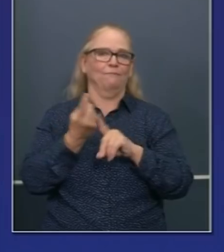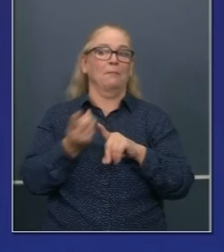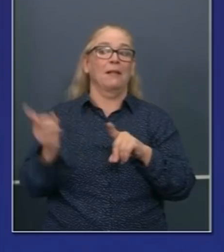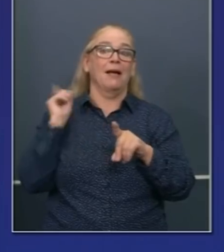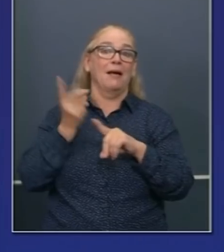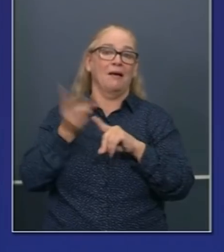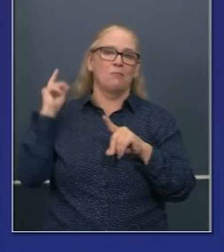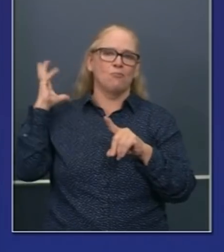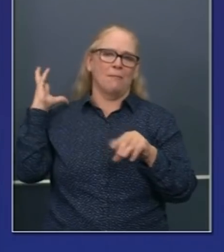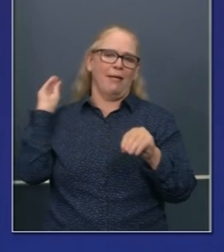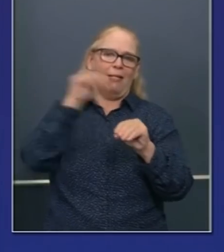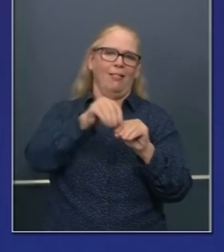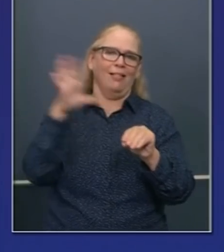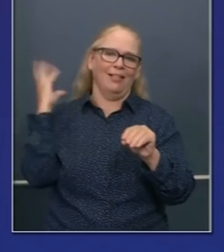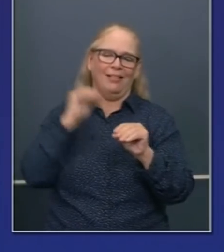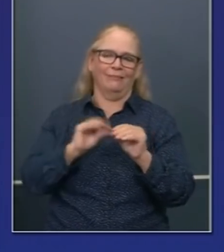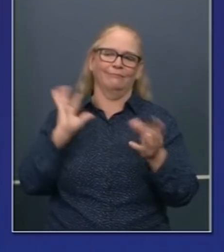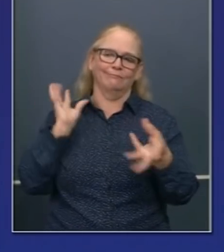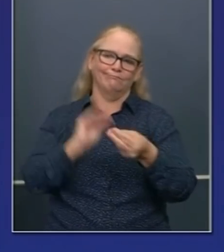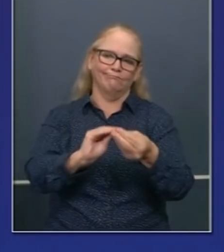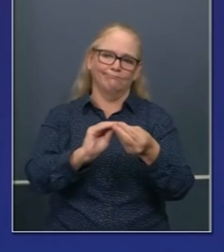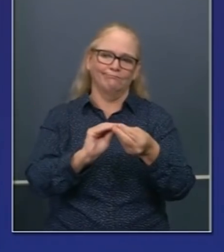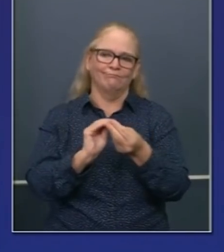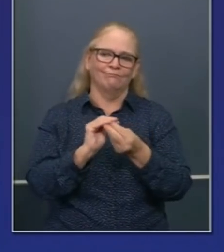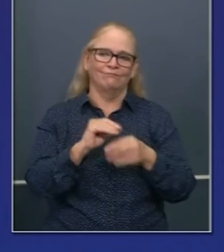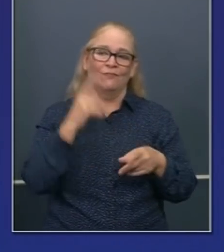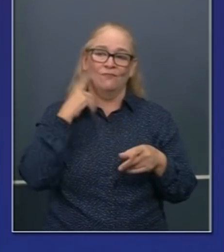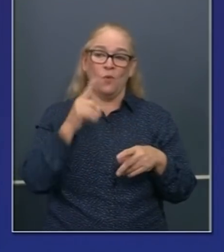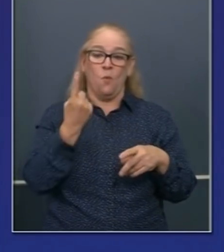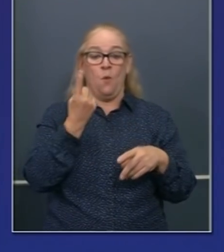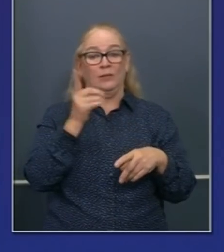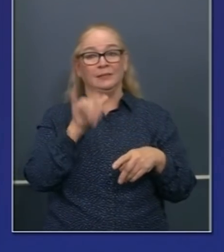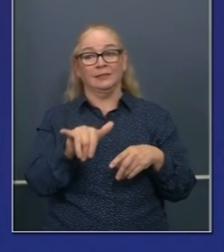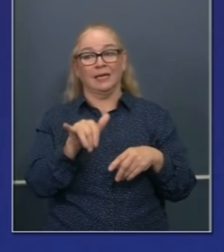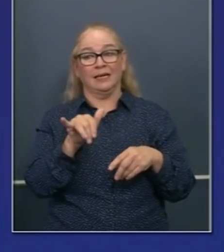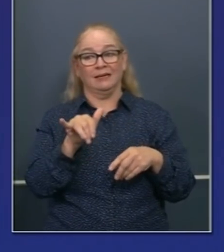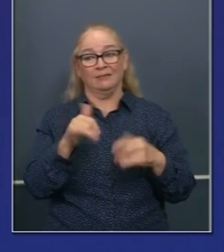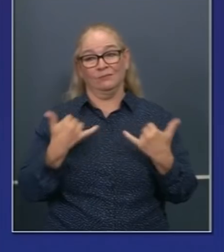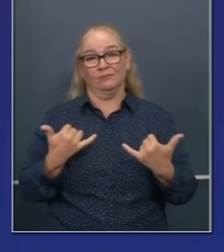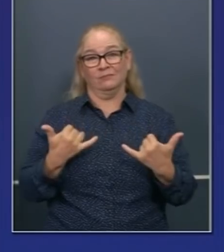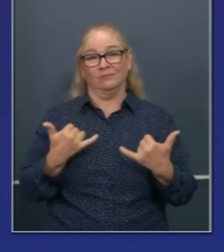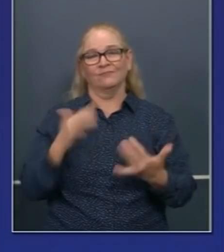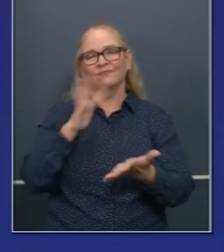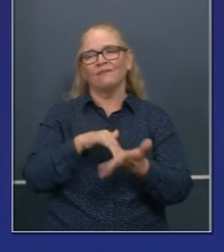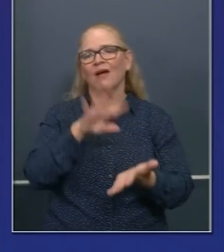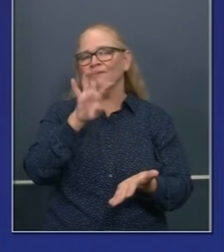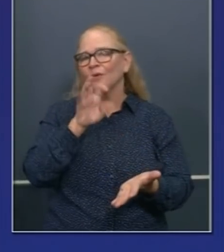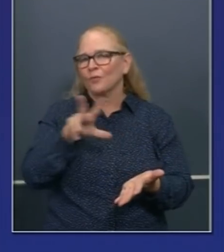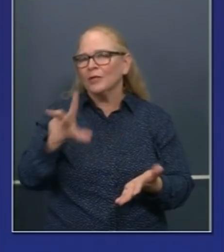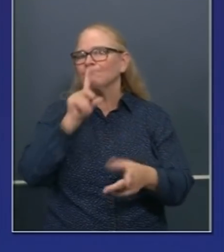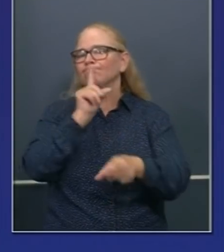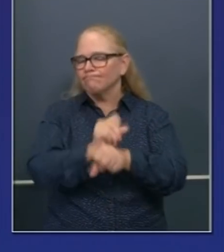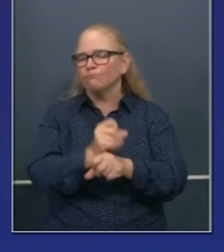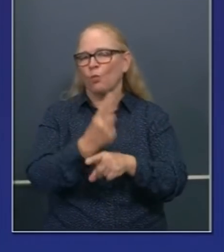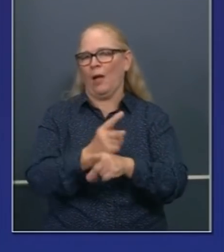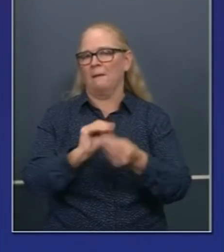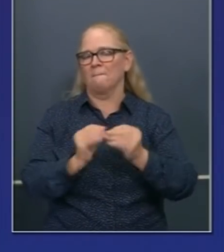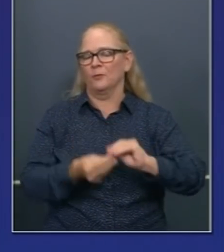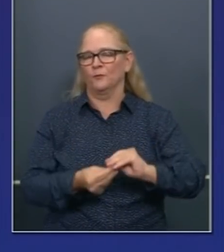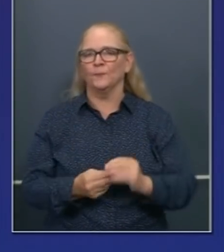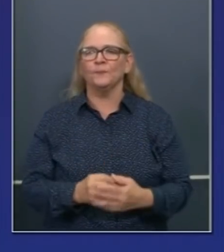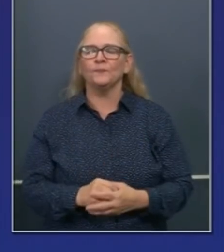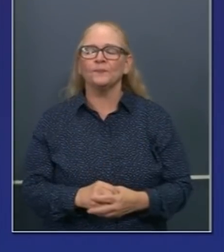all these numbers. We'll get a brand new positivity rate out there for everybody. But no, all that is happening on the